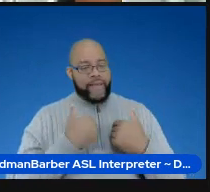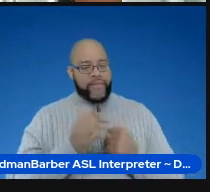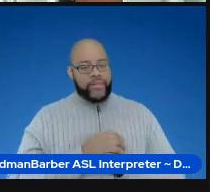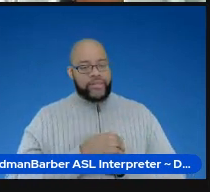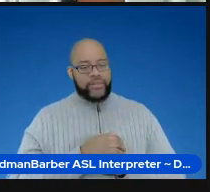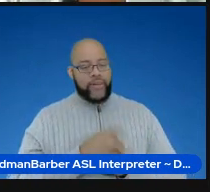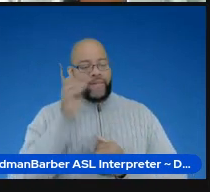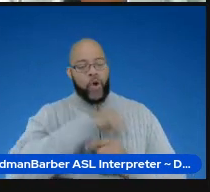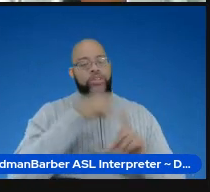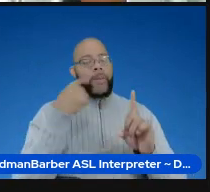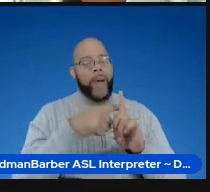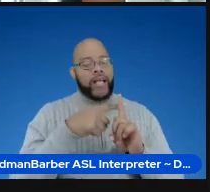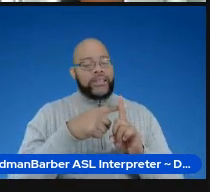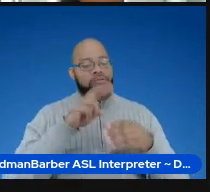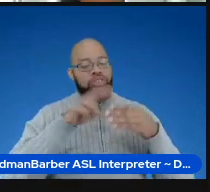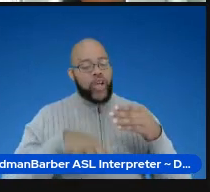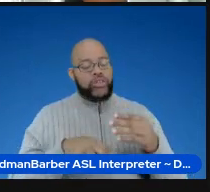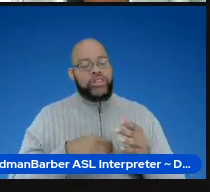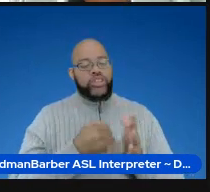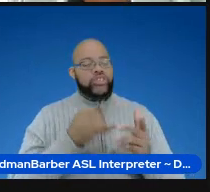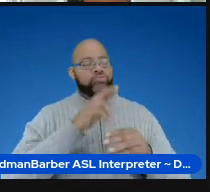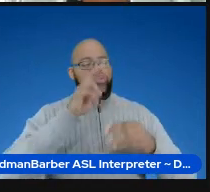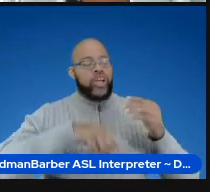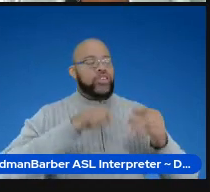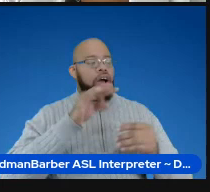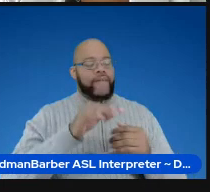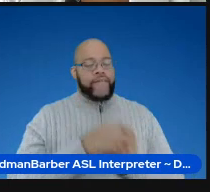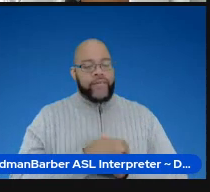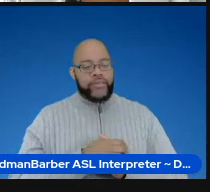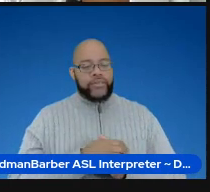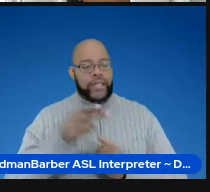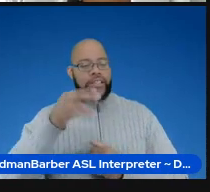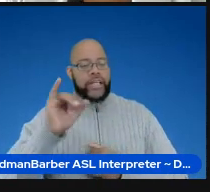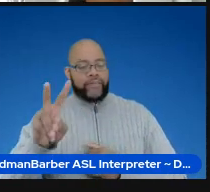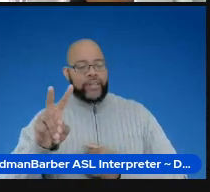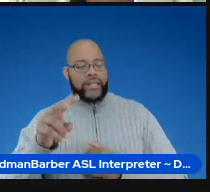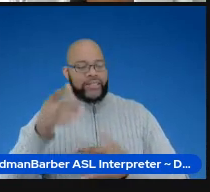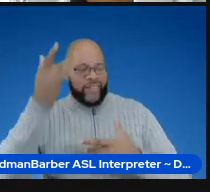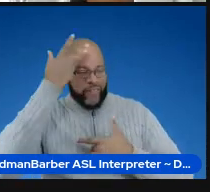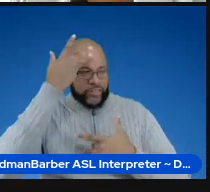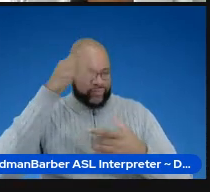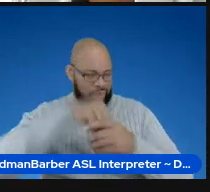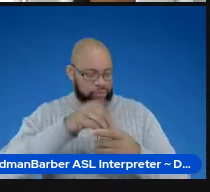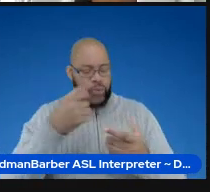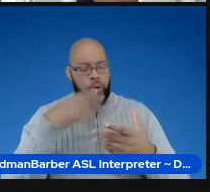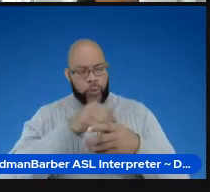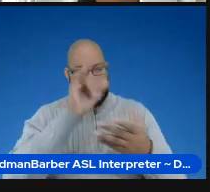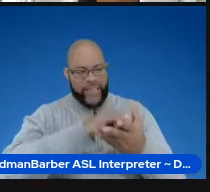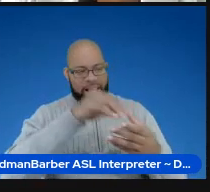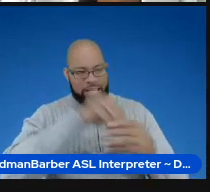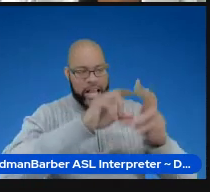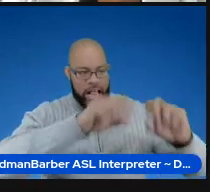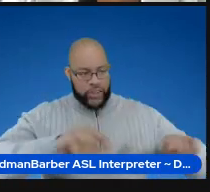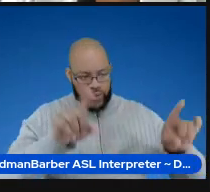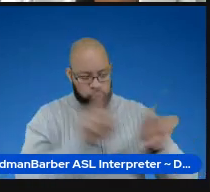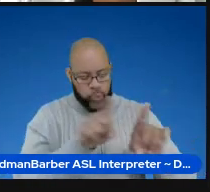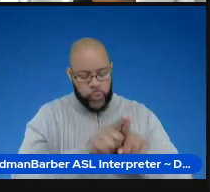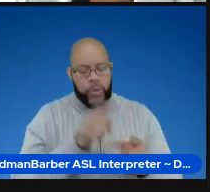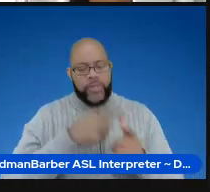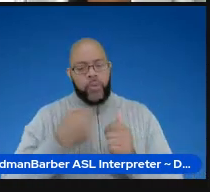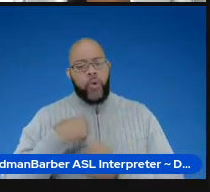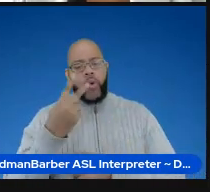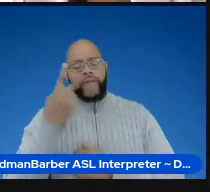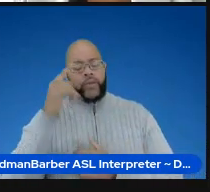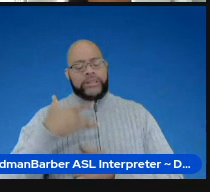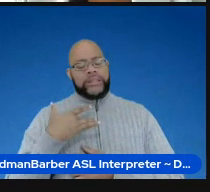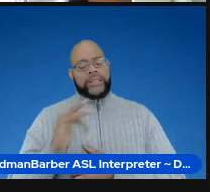false positive results just as a result of the HIV infection. So we included those in the analysis as well. And then we looked for